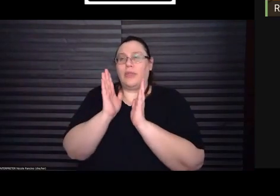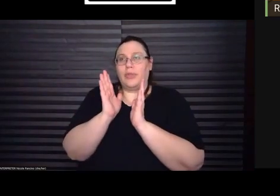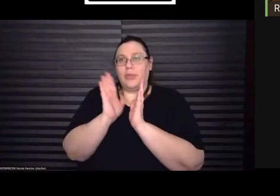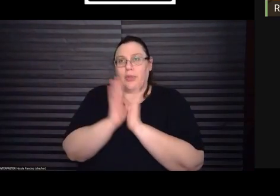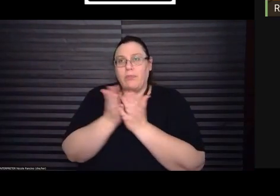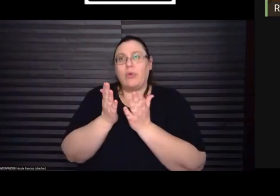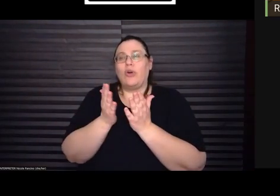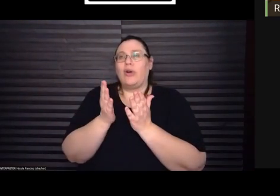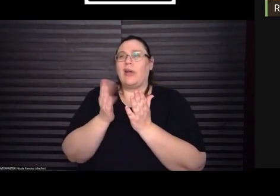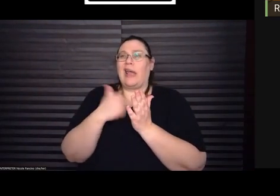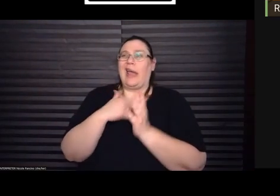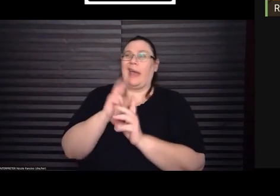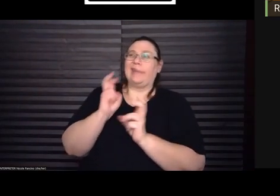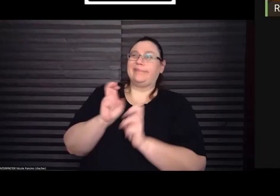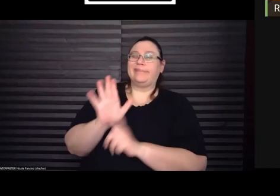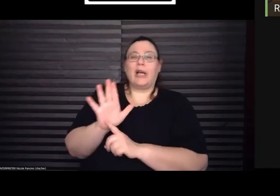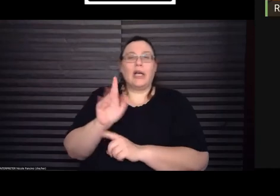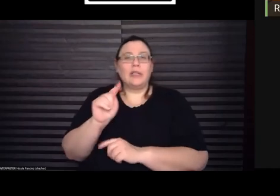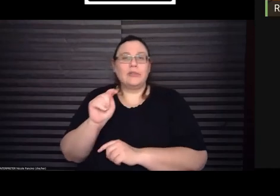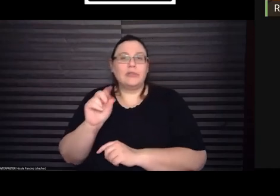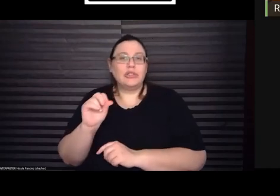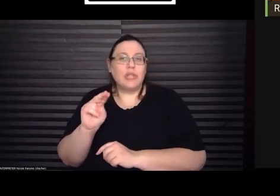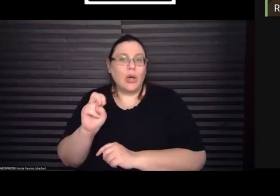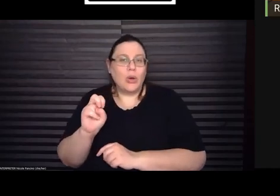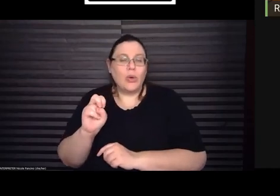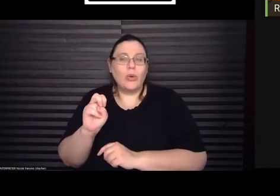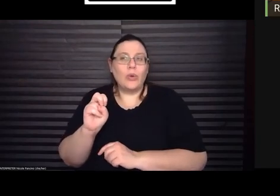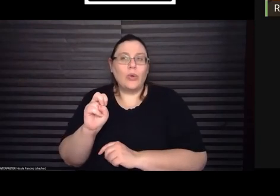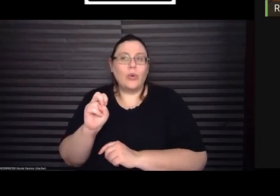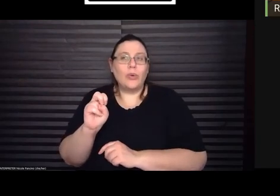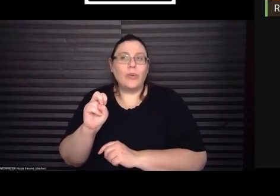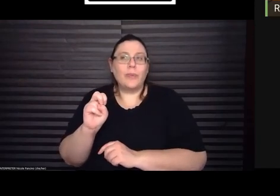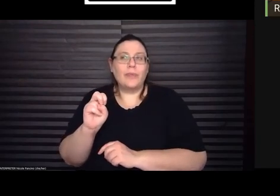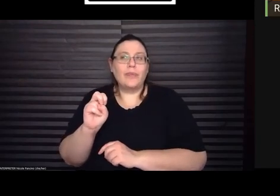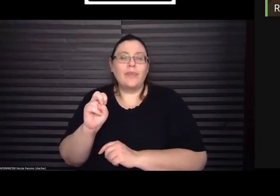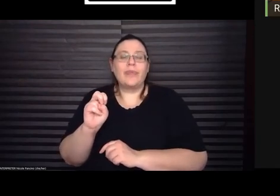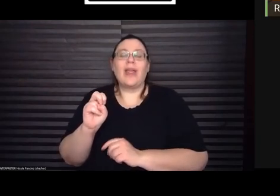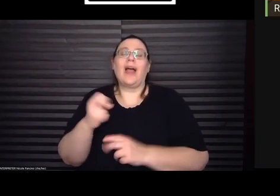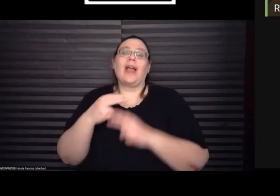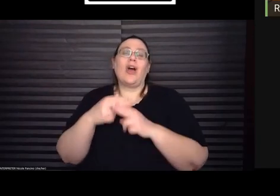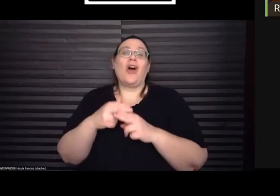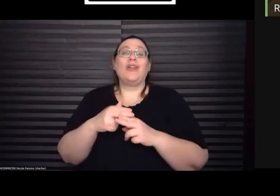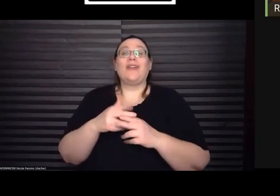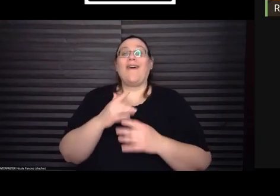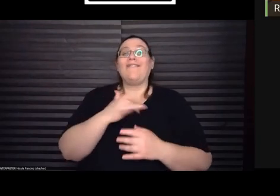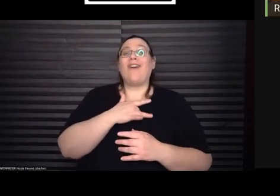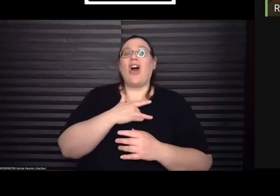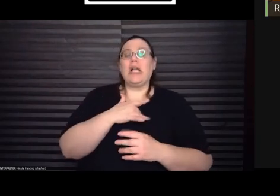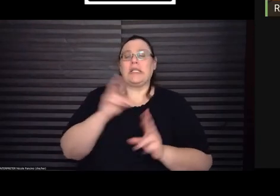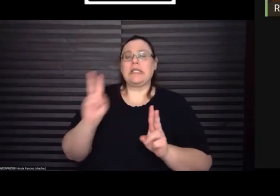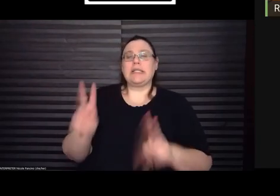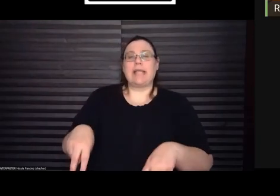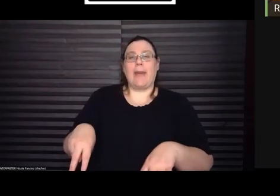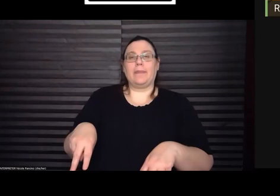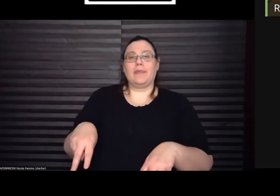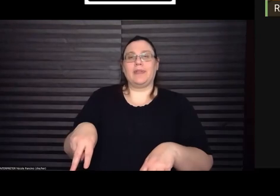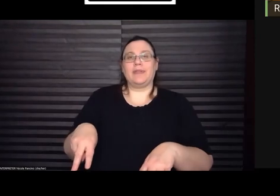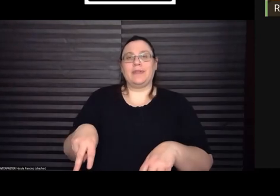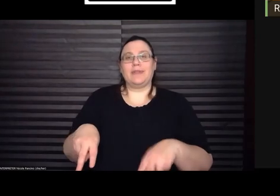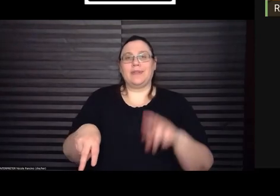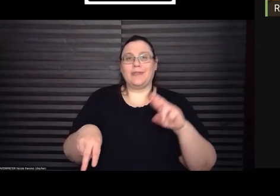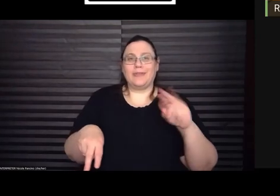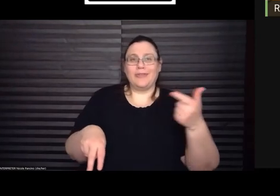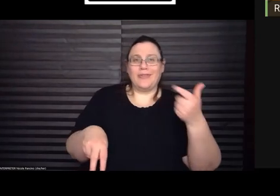book took on a kind of tone of, I called it fond contempt, right?